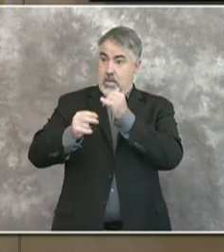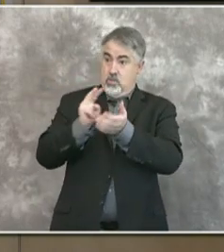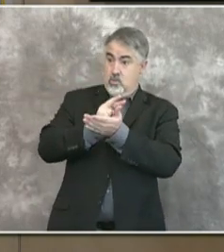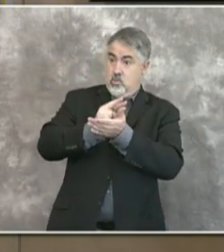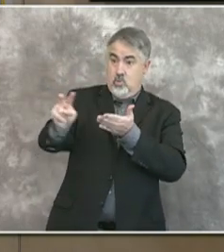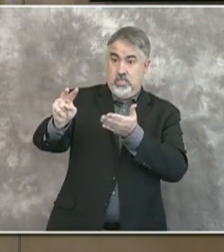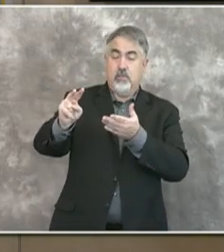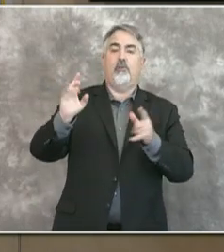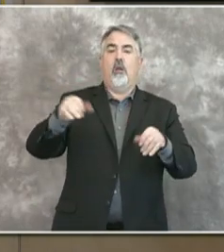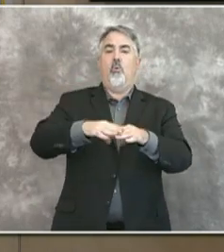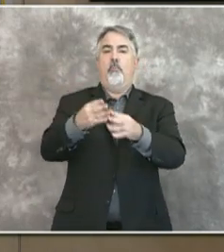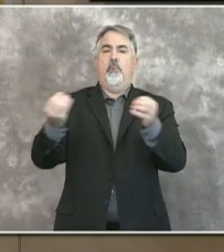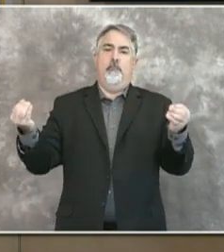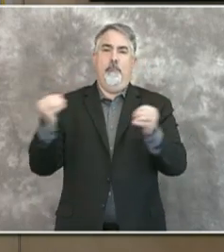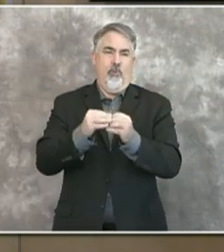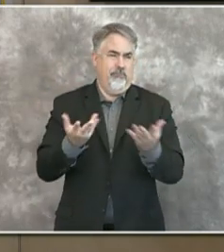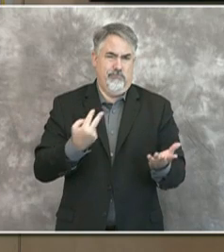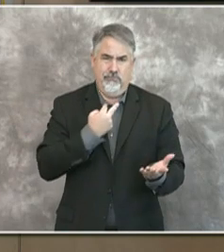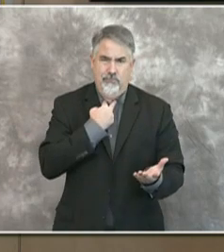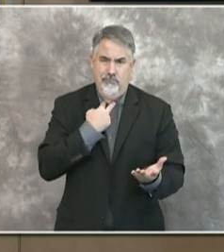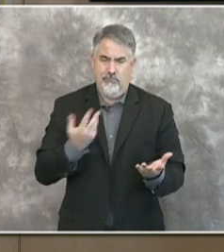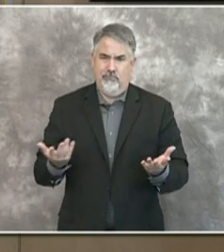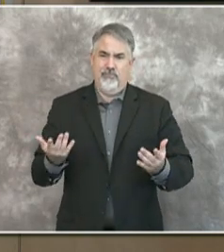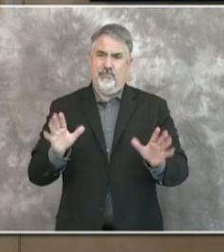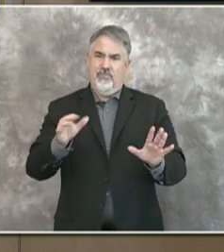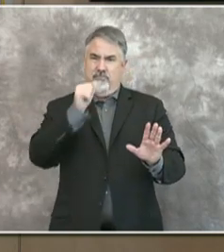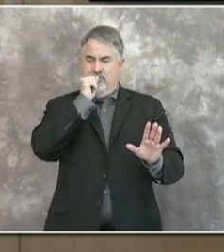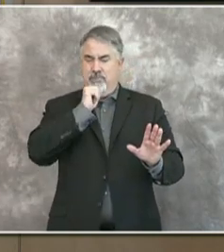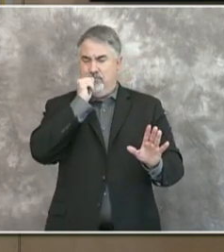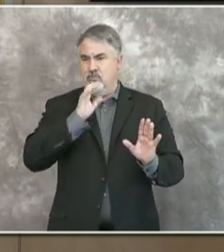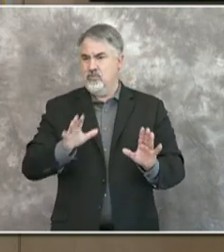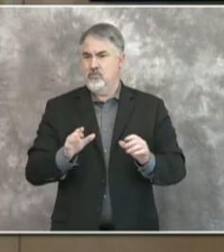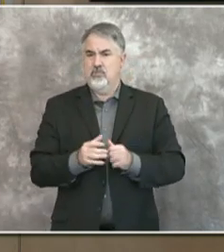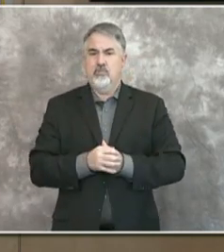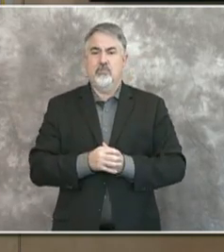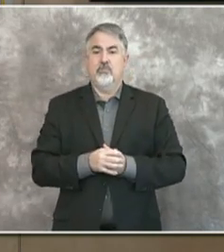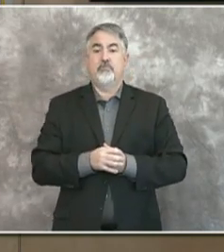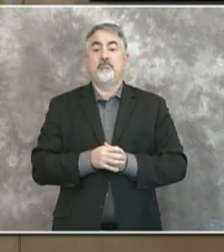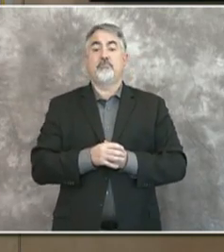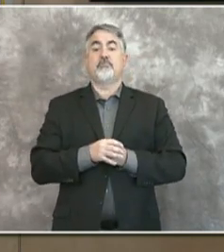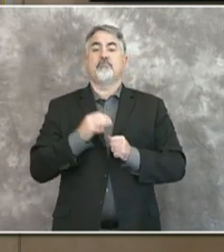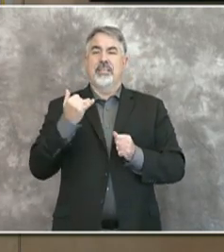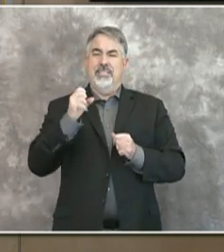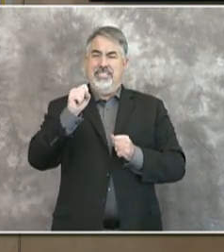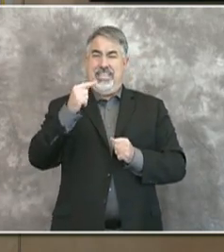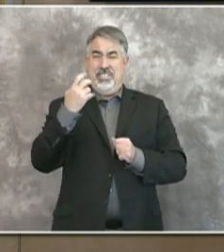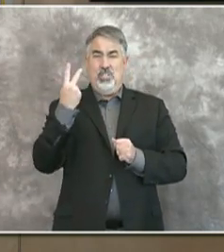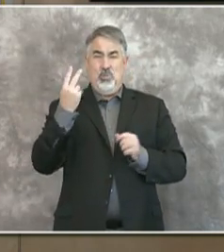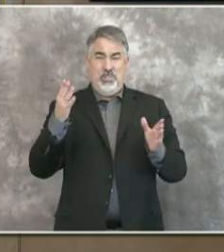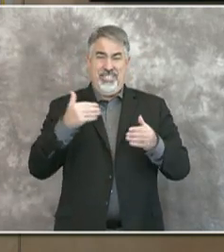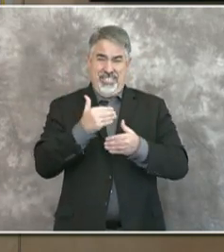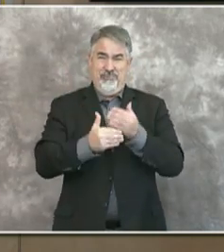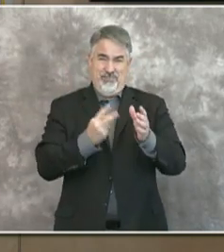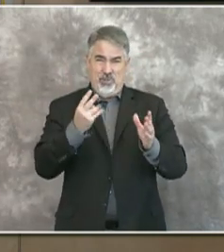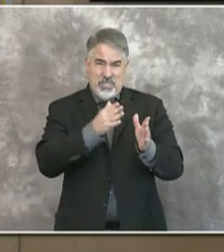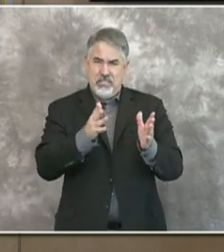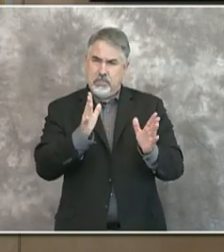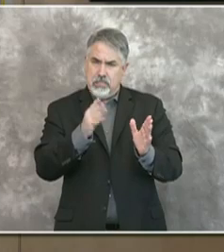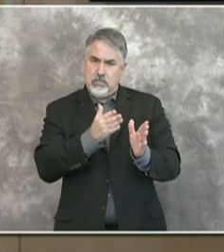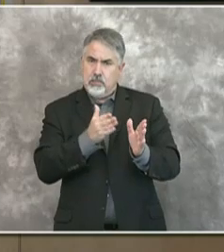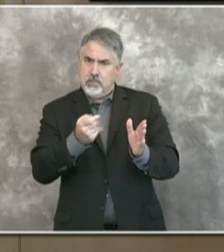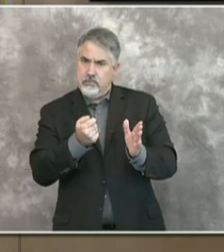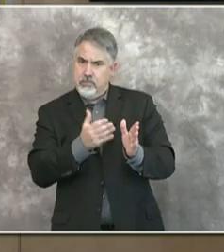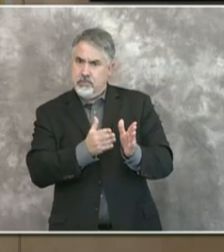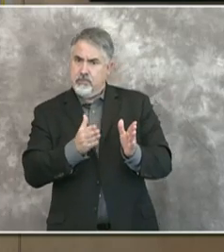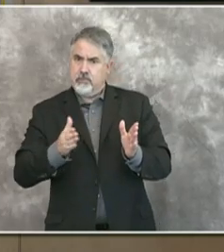will quickly be moving into additional businesses opening in stage 2. So we are moving forward. The regional variance really applies